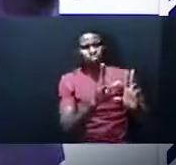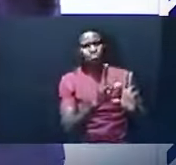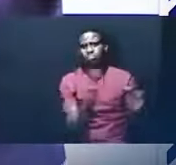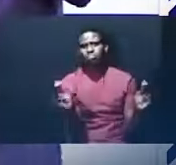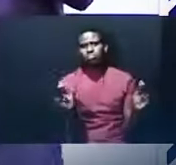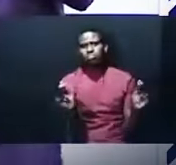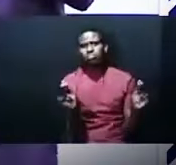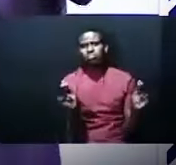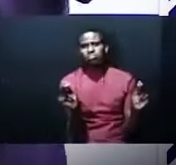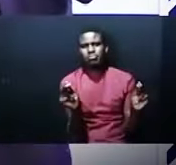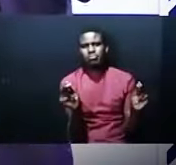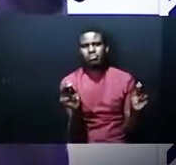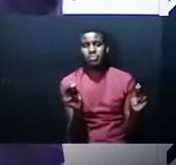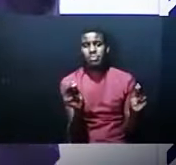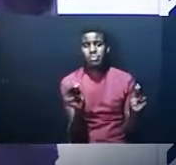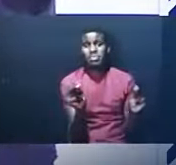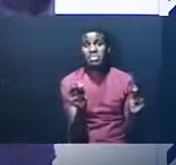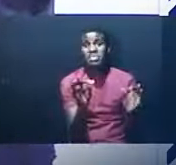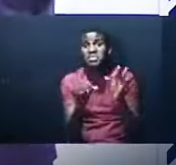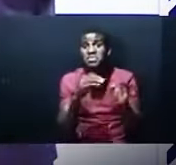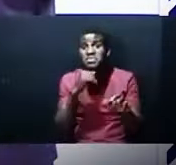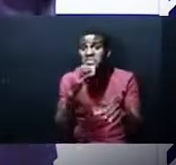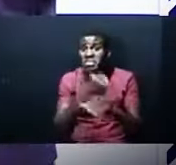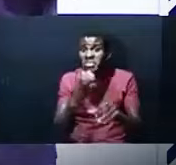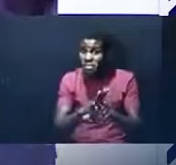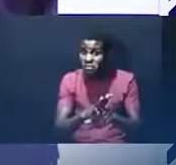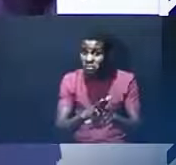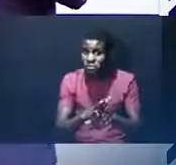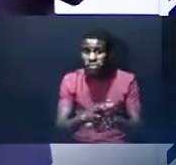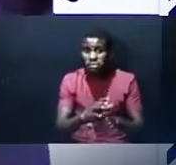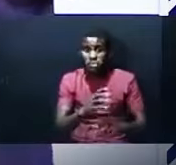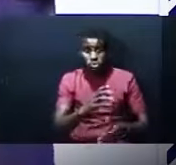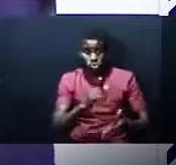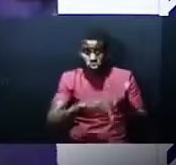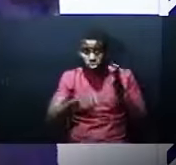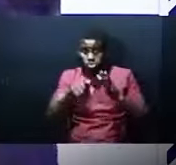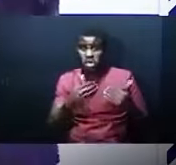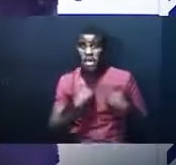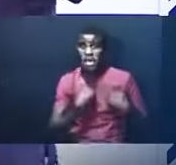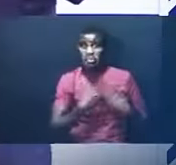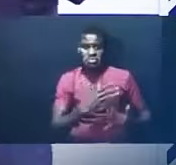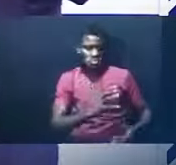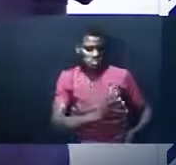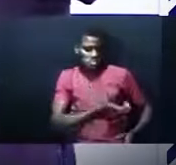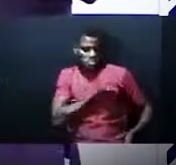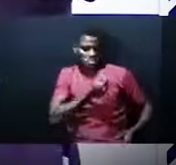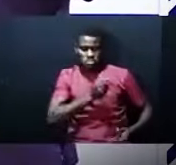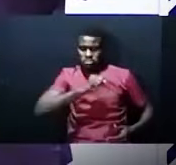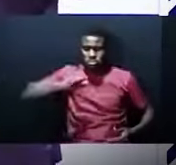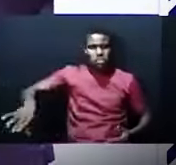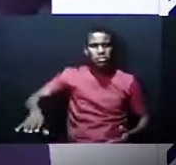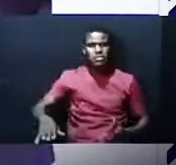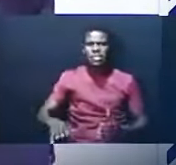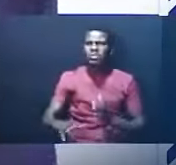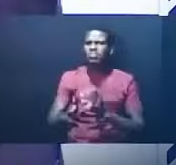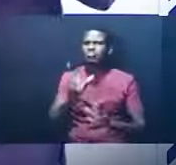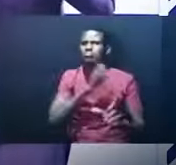that. Take what you have even out from you. May the Lord bless your